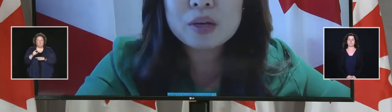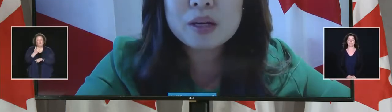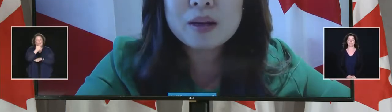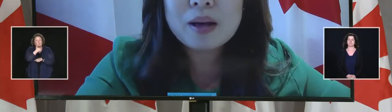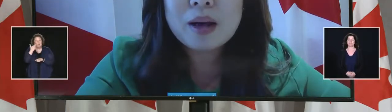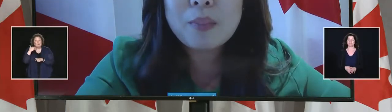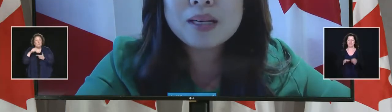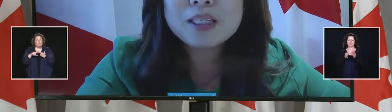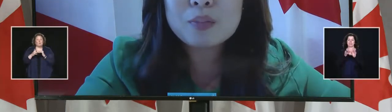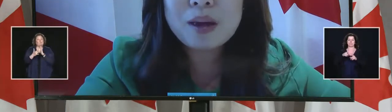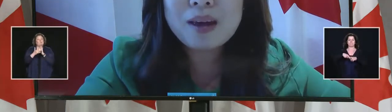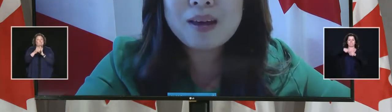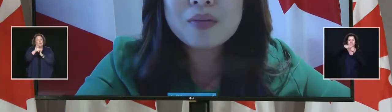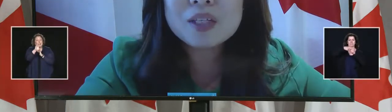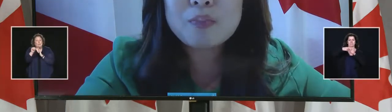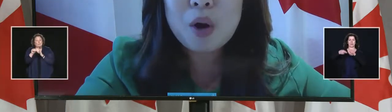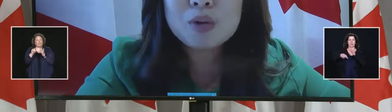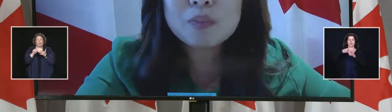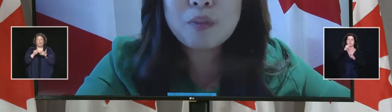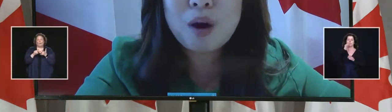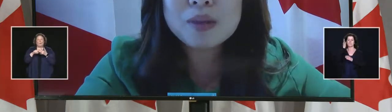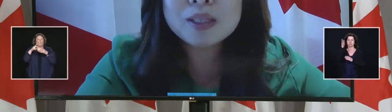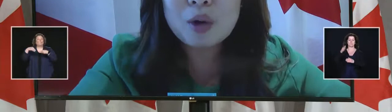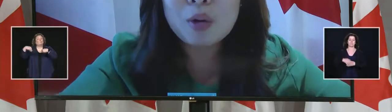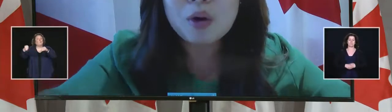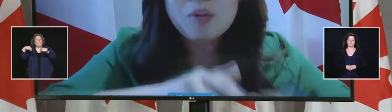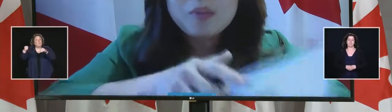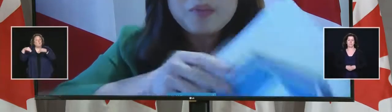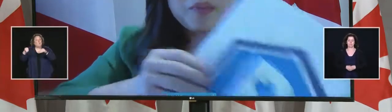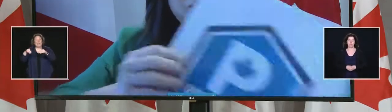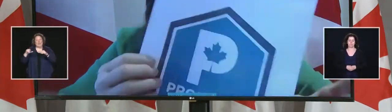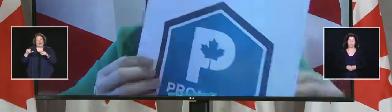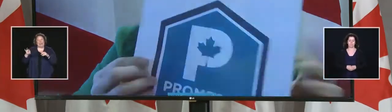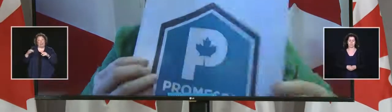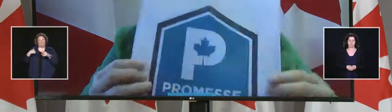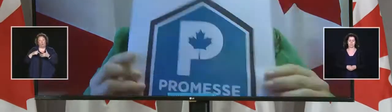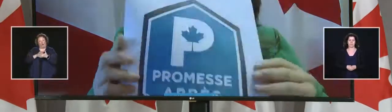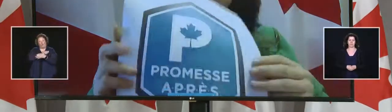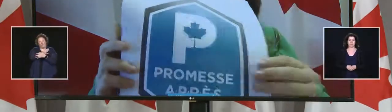Main Street, by displaying this Post Promise logo,